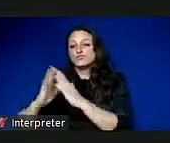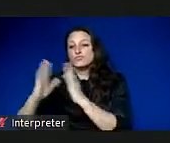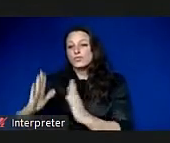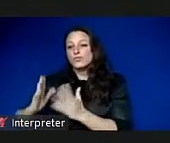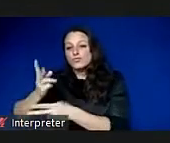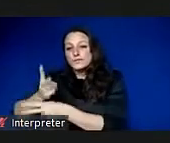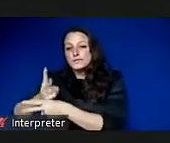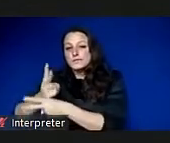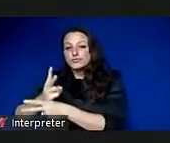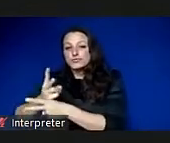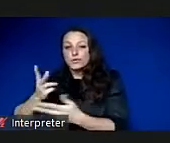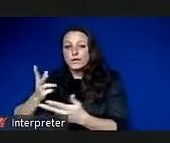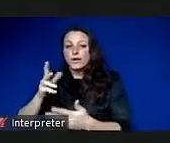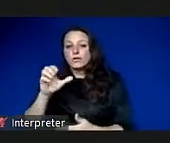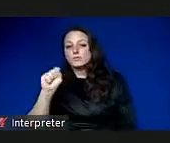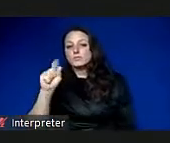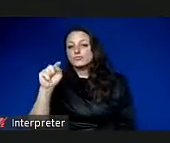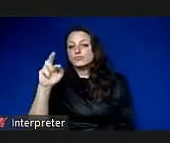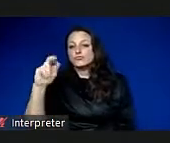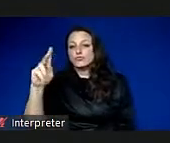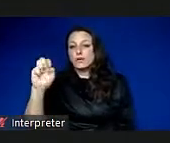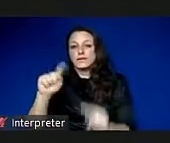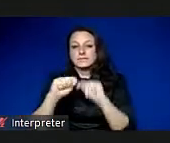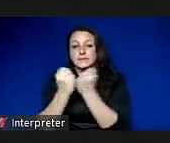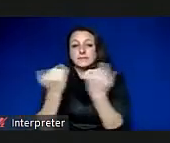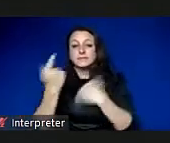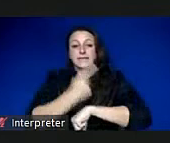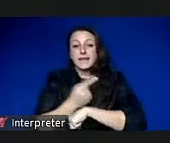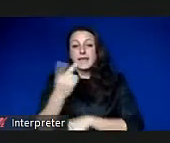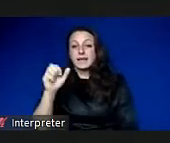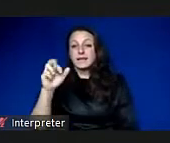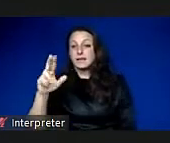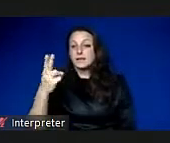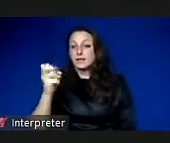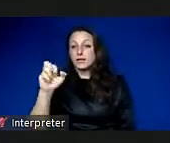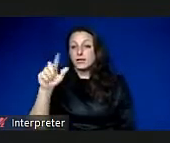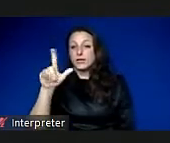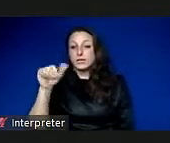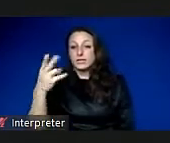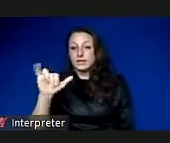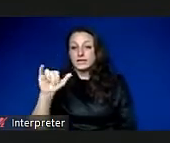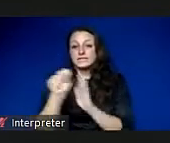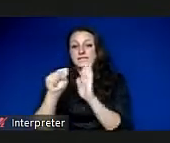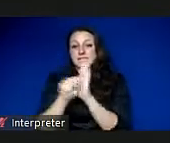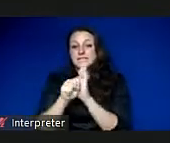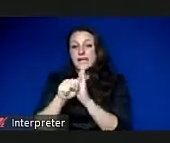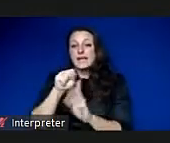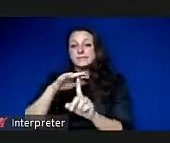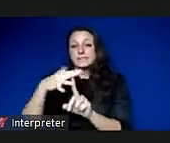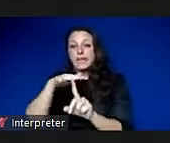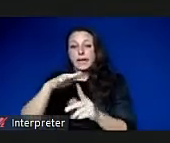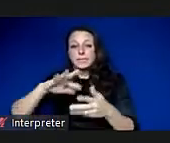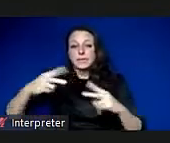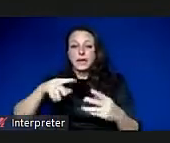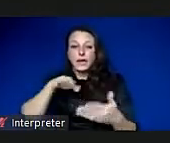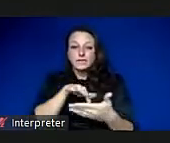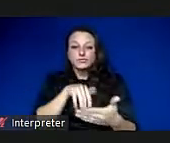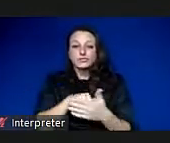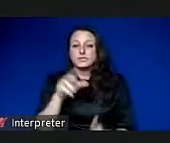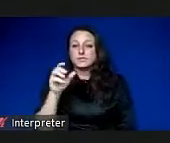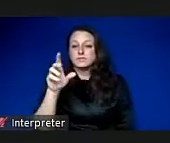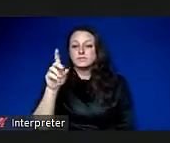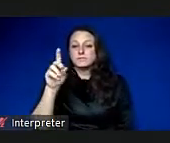The participants we have today are Dr. Rachel Herlihy, state epidemiologist, Scott Bookman, COVID-19 incident